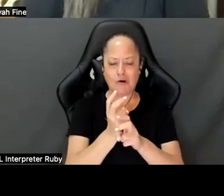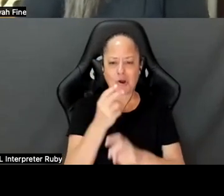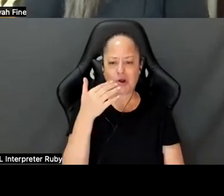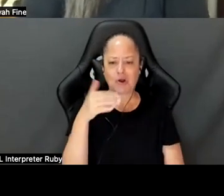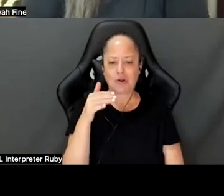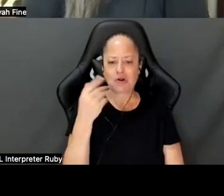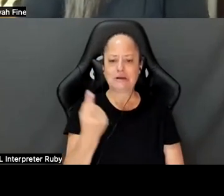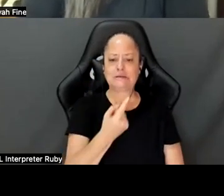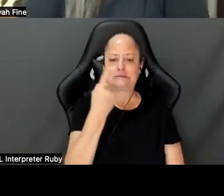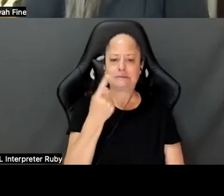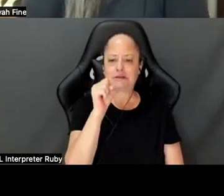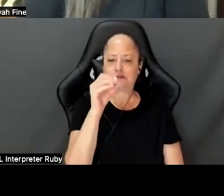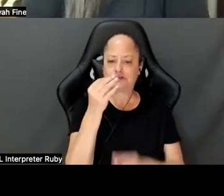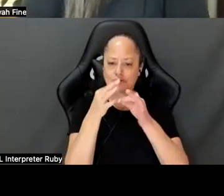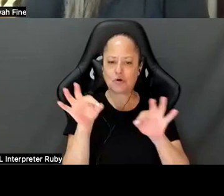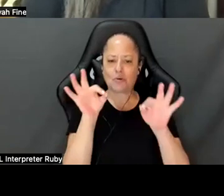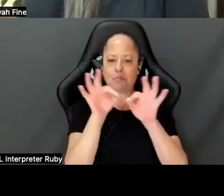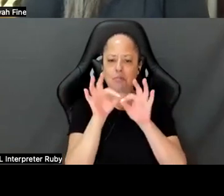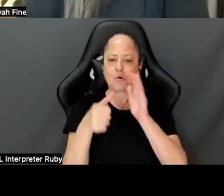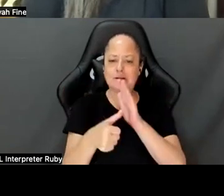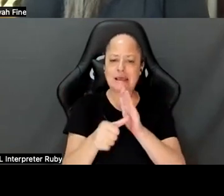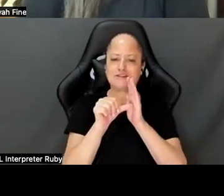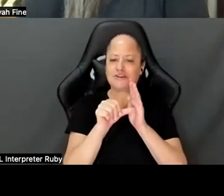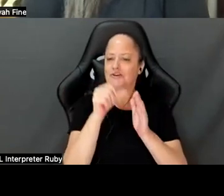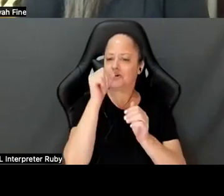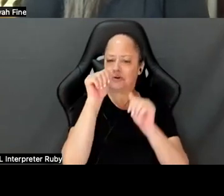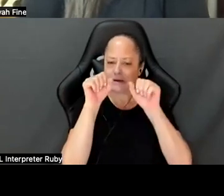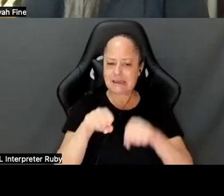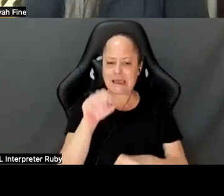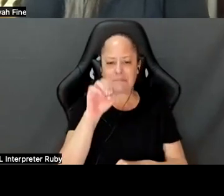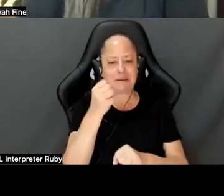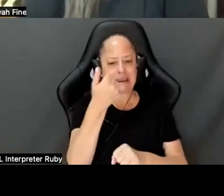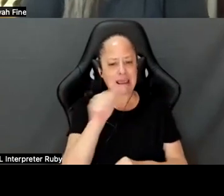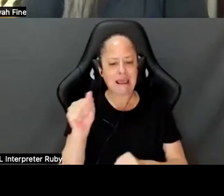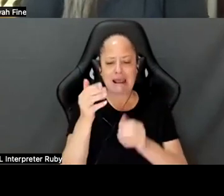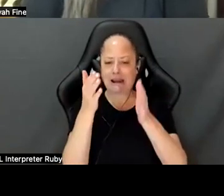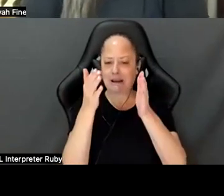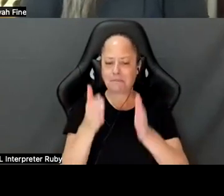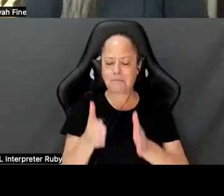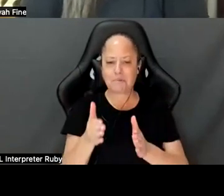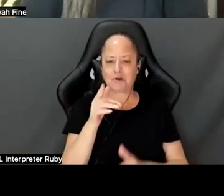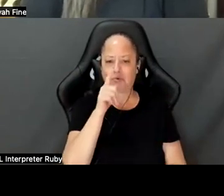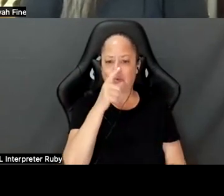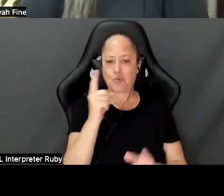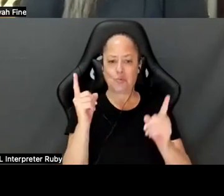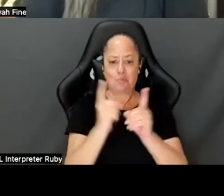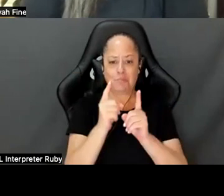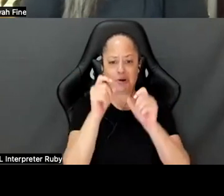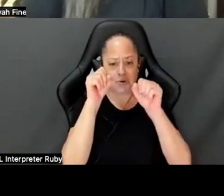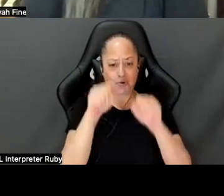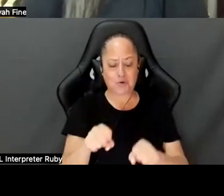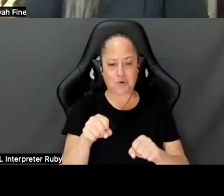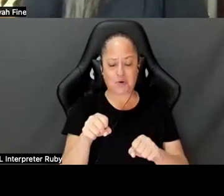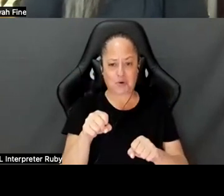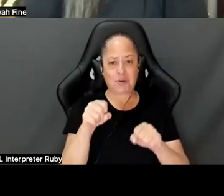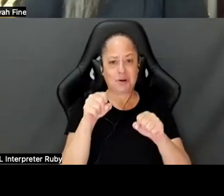something that is so important to stress is that it could be anybody. Like, any person that you meet could potentially